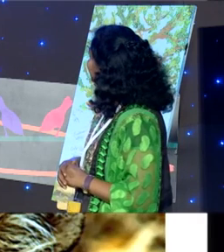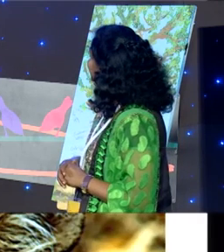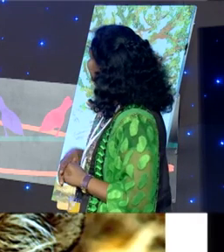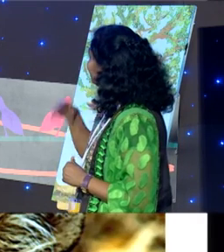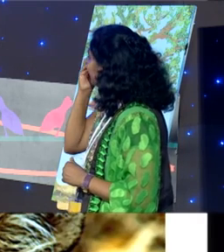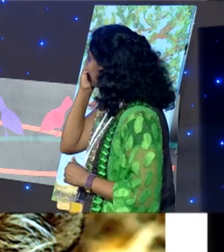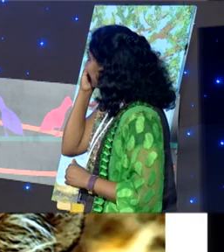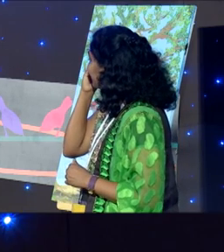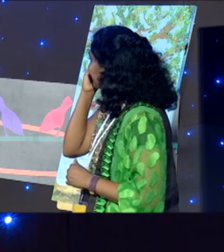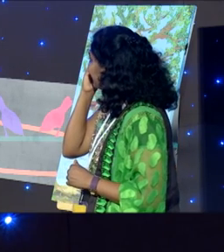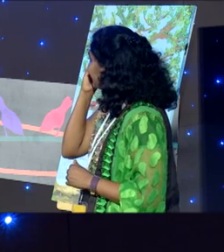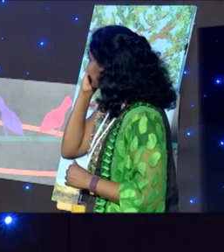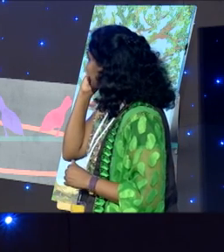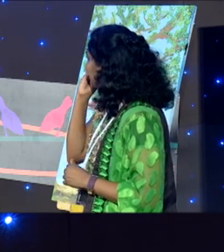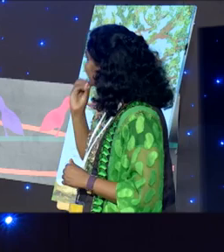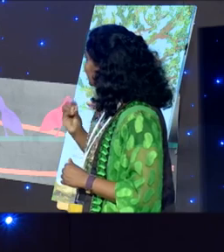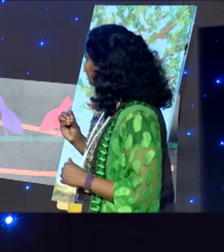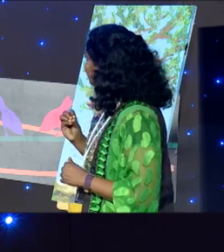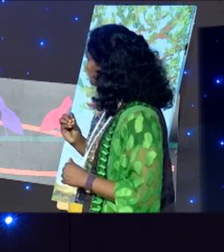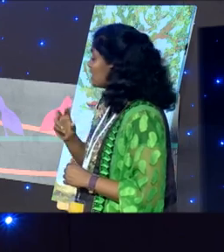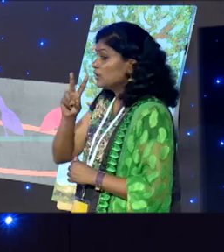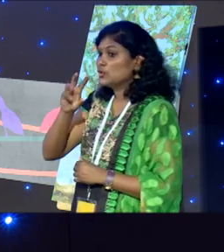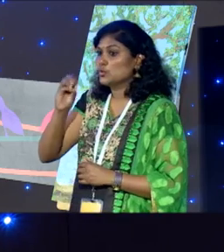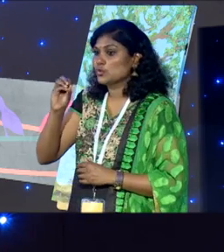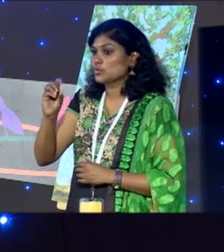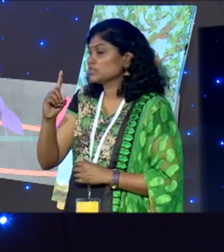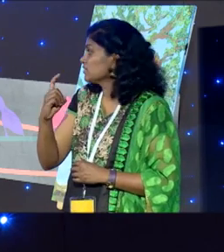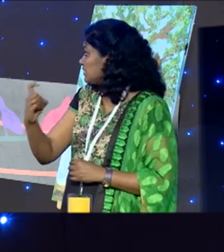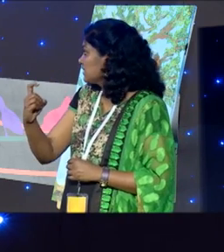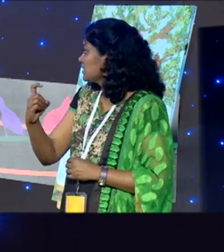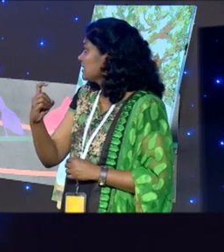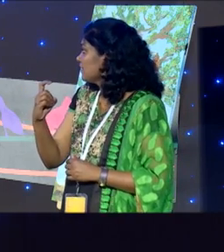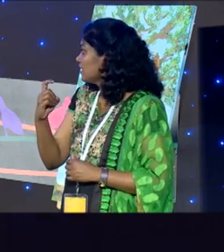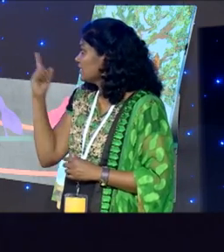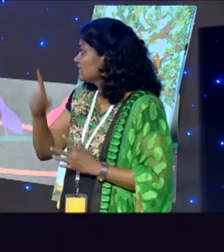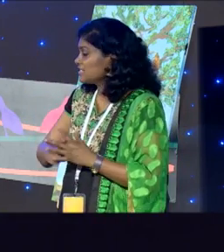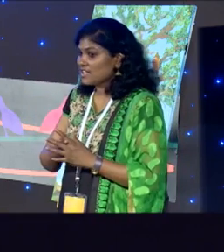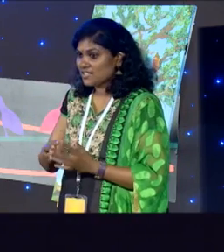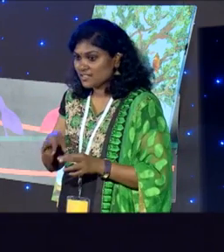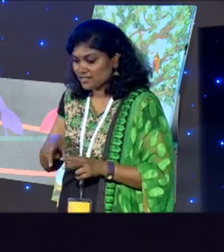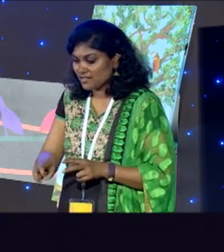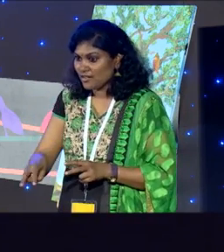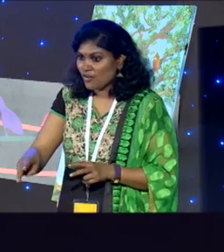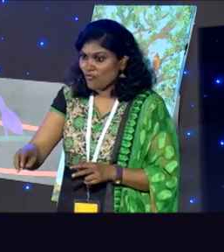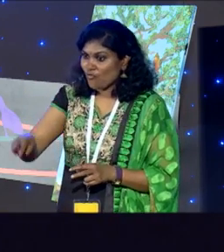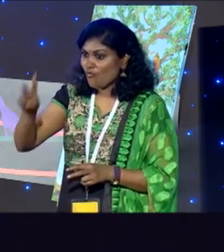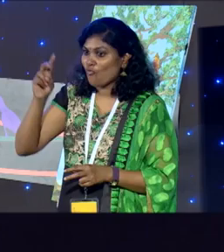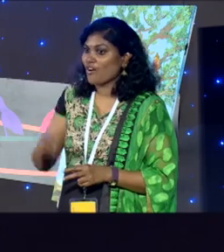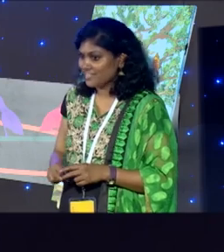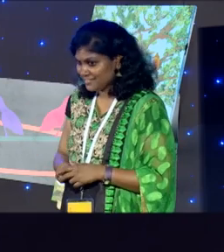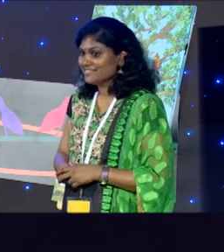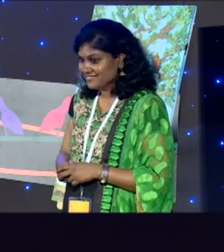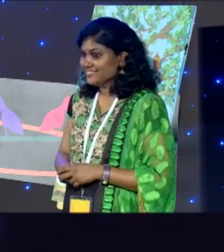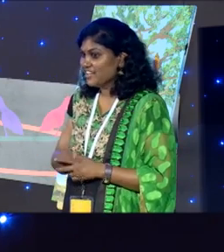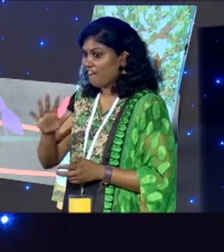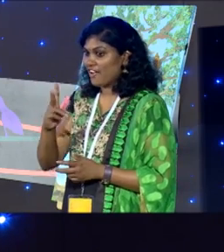mere 5-second tiger sighting in 2007 to being on foot 5 feet away from a man-eating tiger,